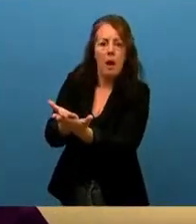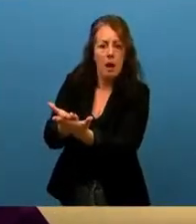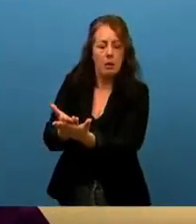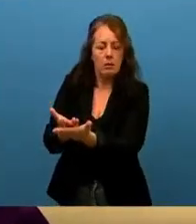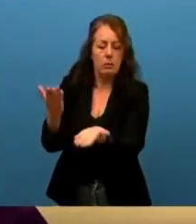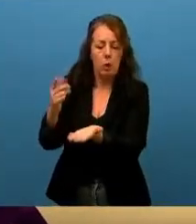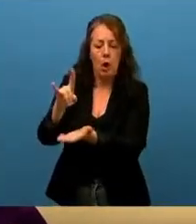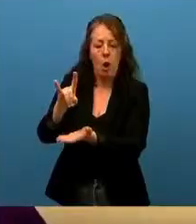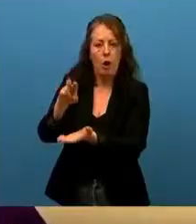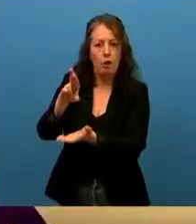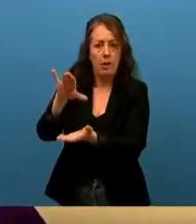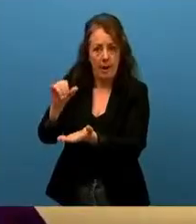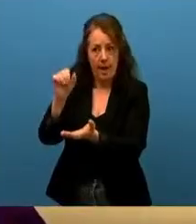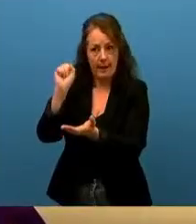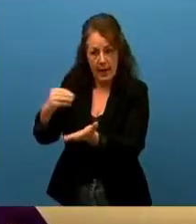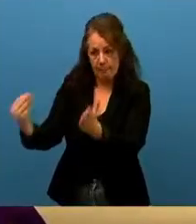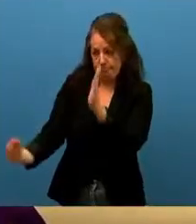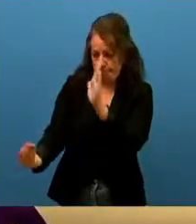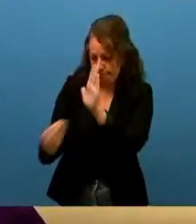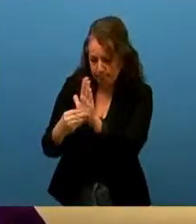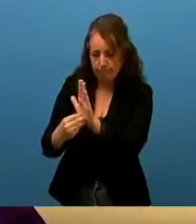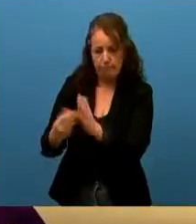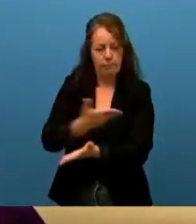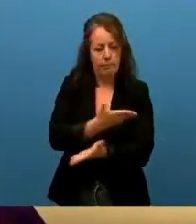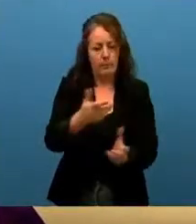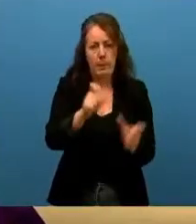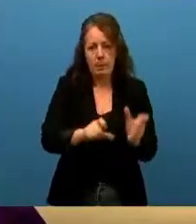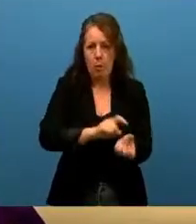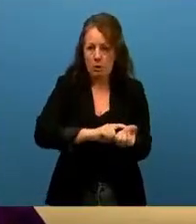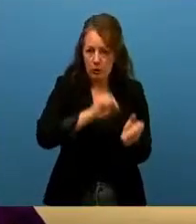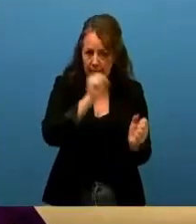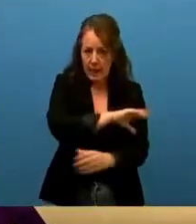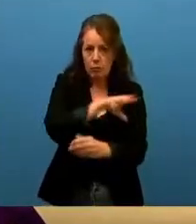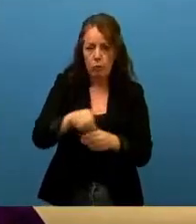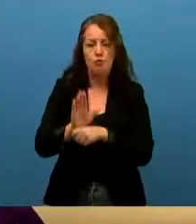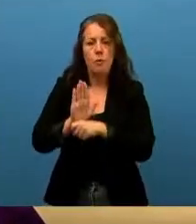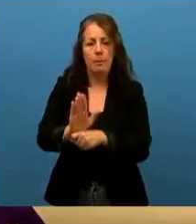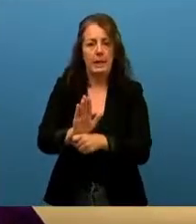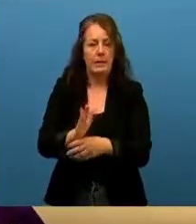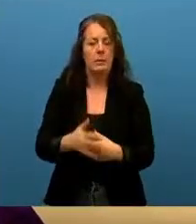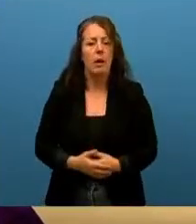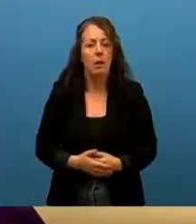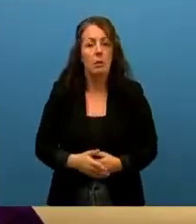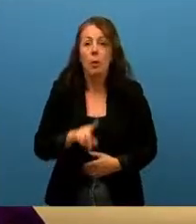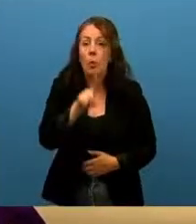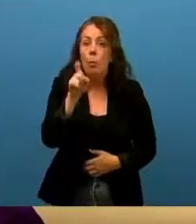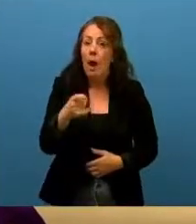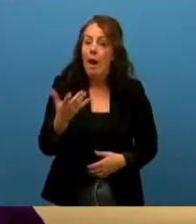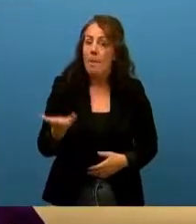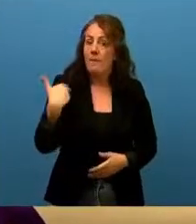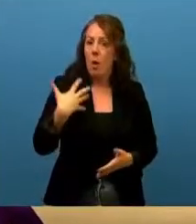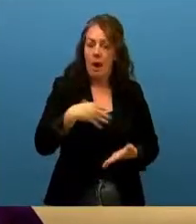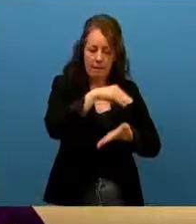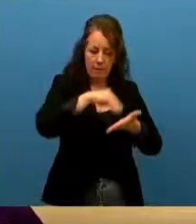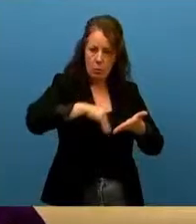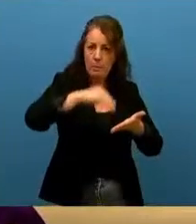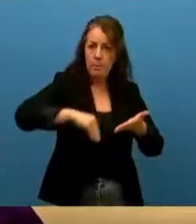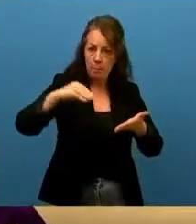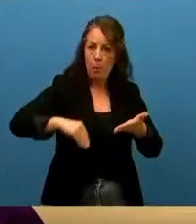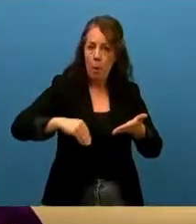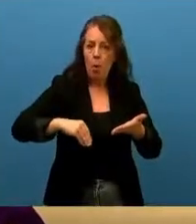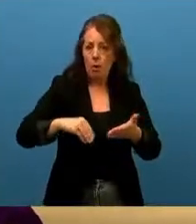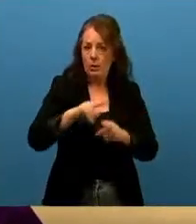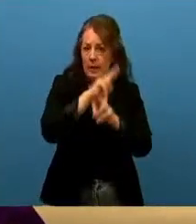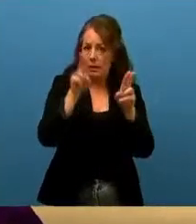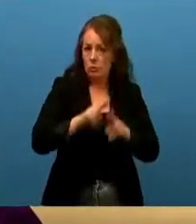Indigenous peoples in the work of the Human Rights Council based on the International Joint Report, with the full and effective participation of